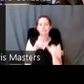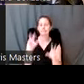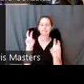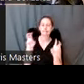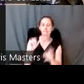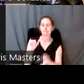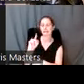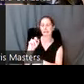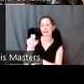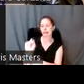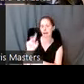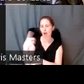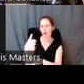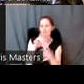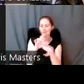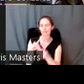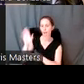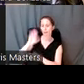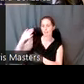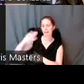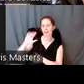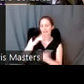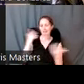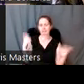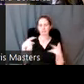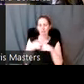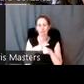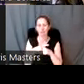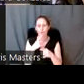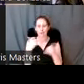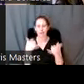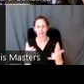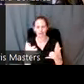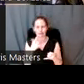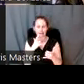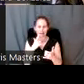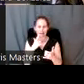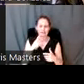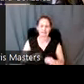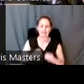always relegated to the past and fundamentally at odds with modernity and civilization.